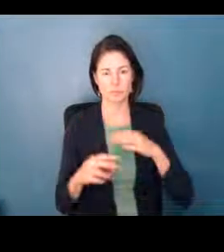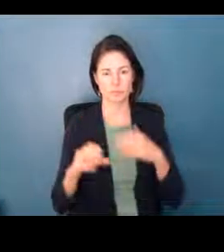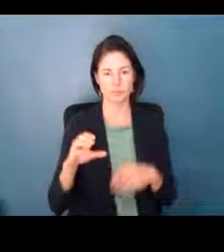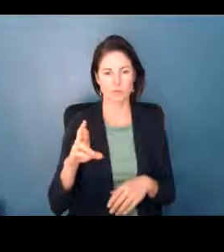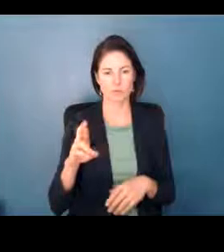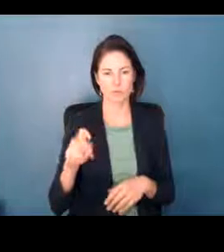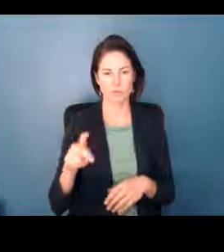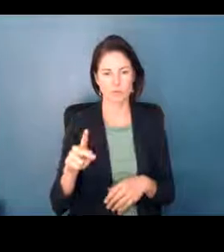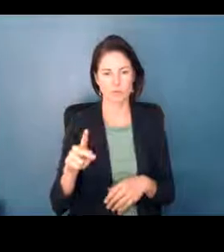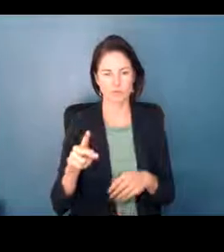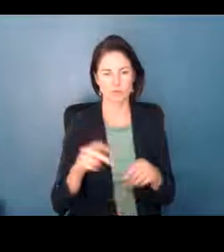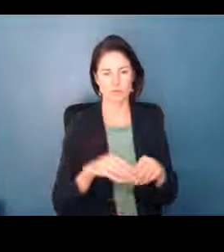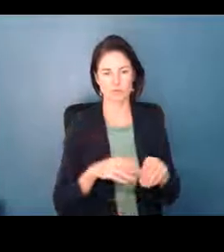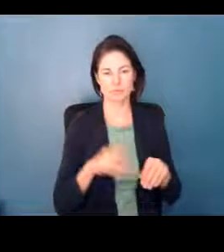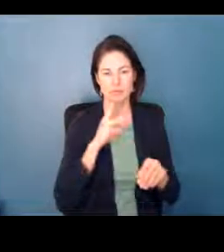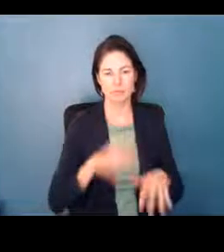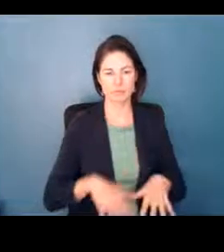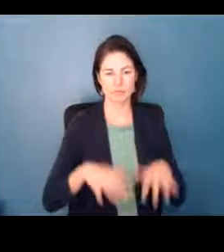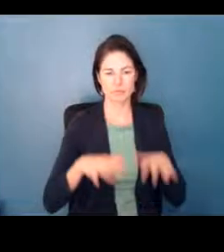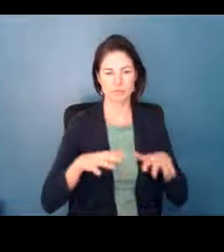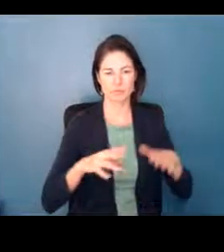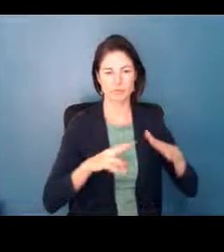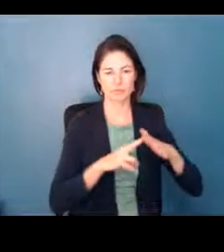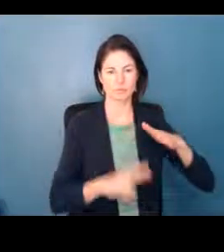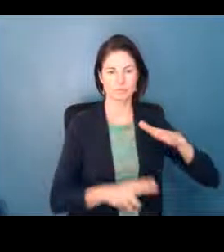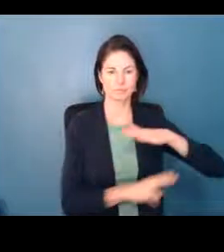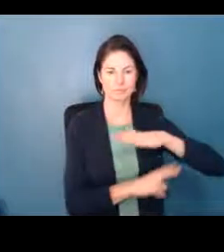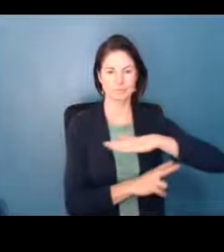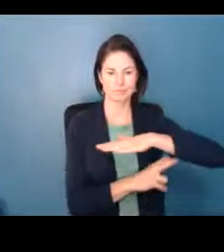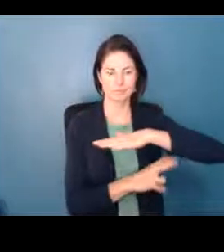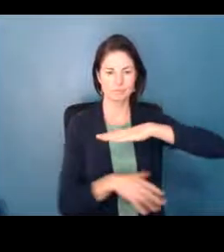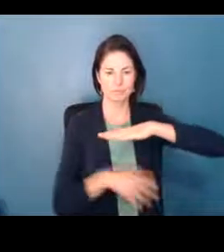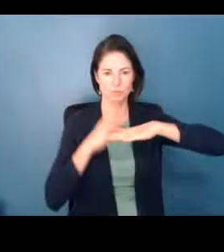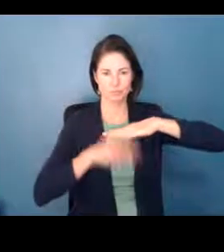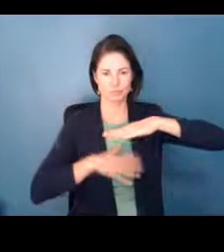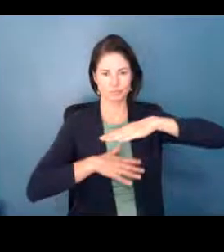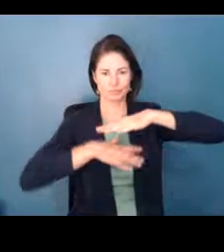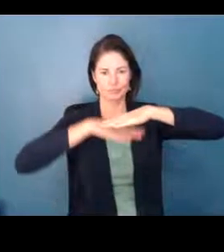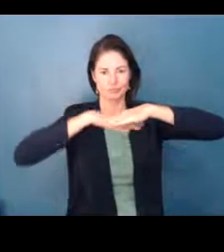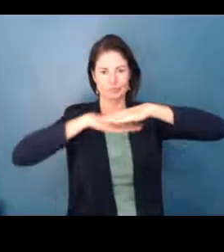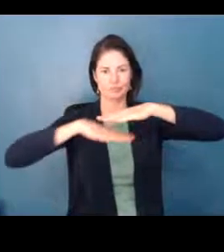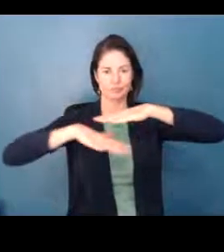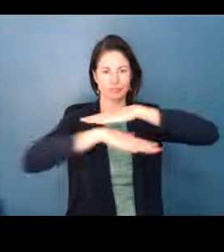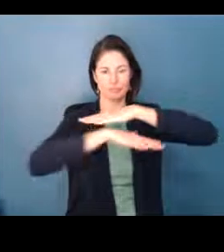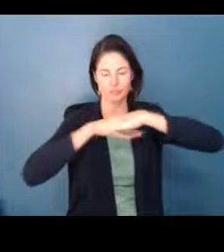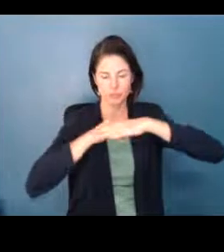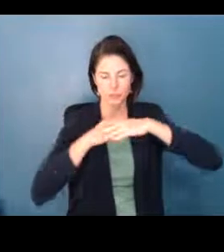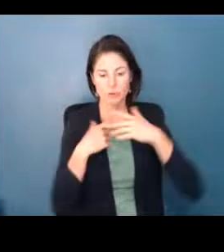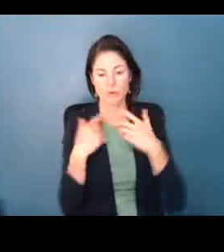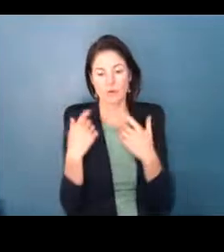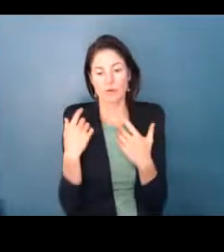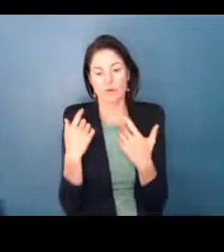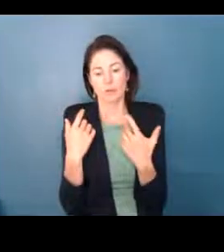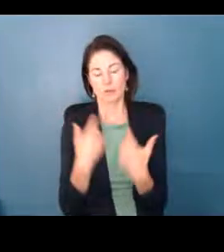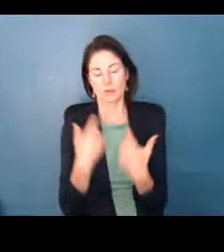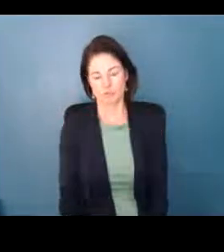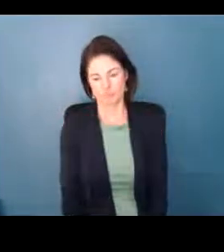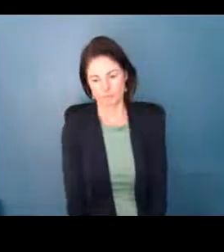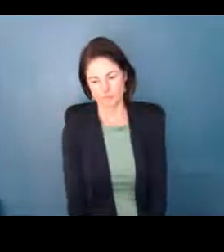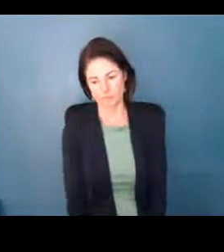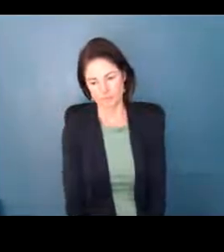coastal erosion intensified by sea level rise and storms. The increase in construction support is due to significant efforts and